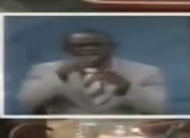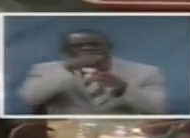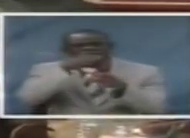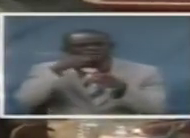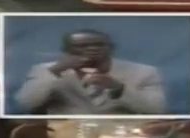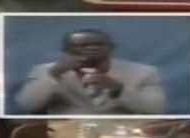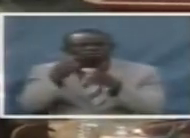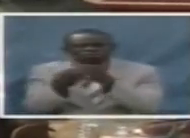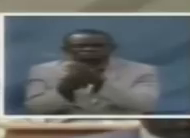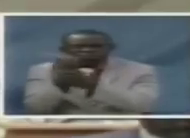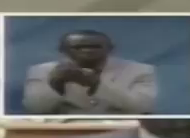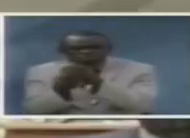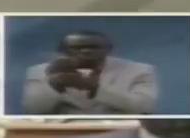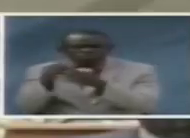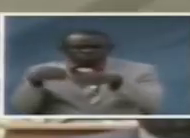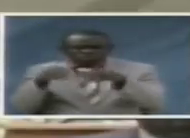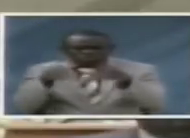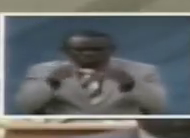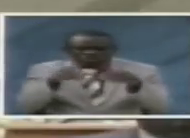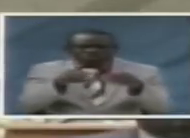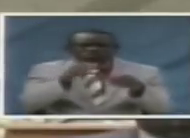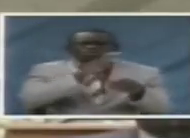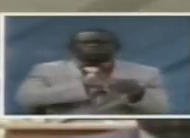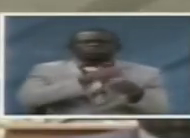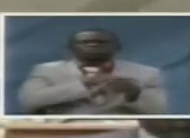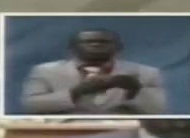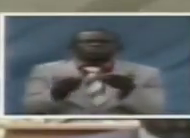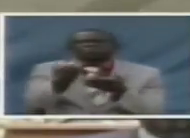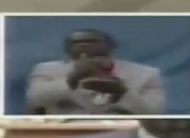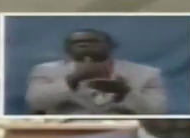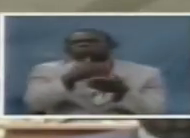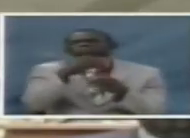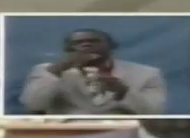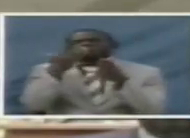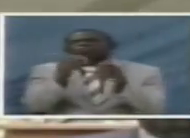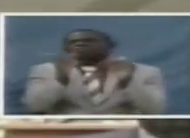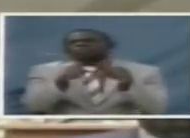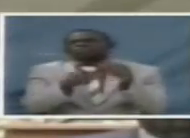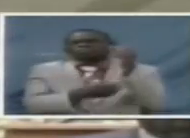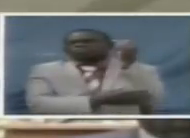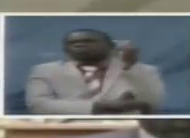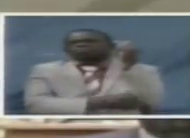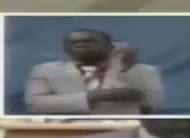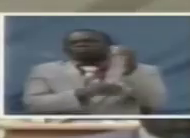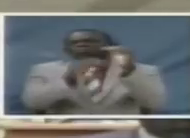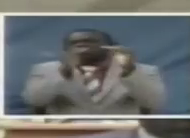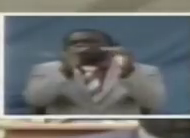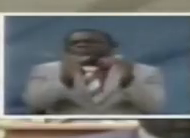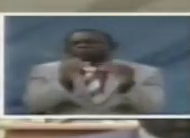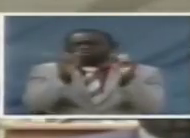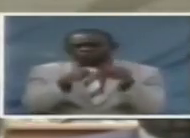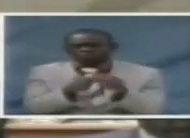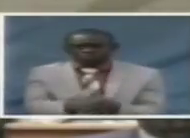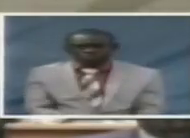chains, raising of farmer incomes, and reduction of poverty. Some, to support the